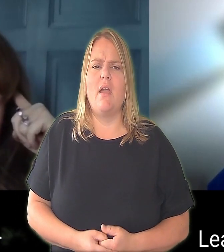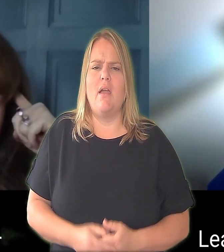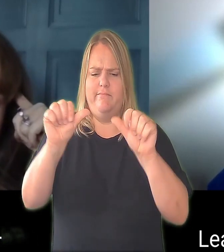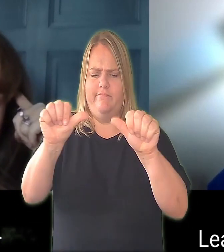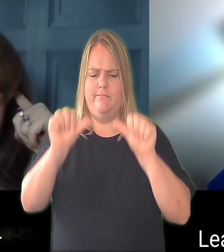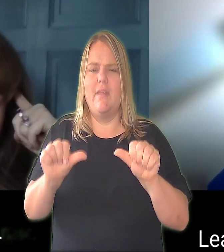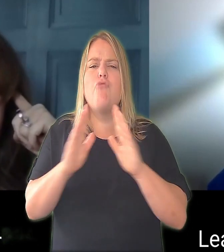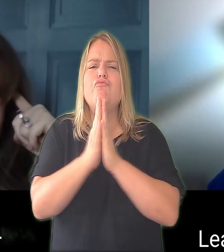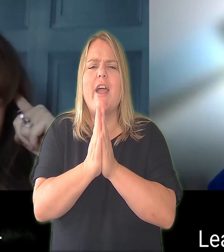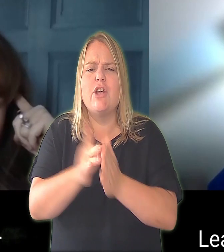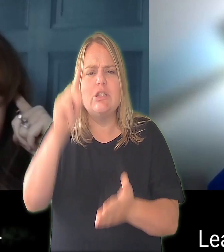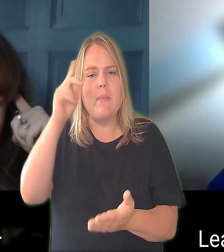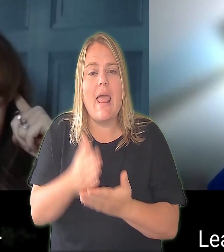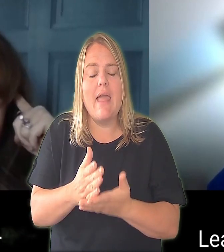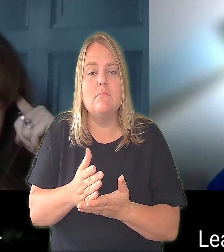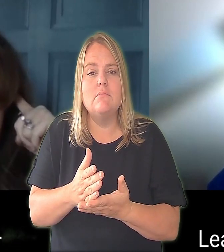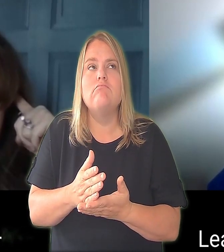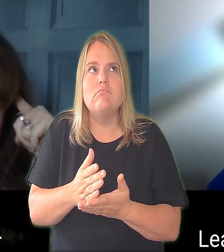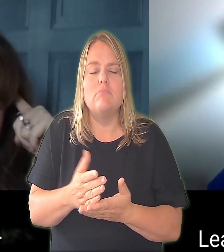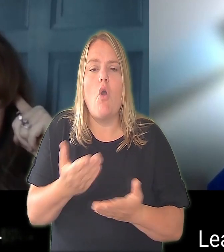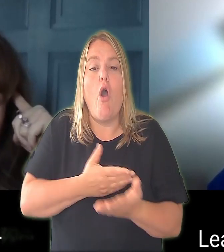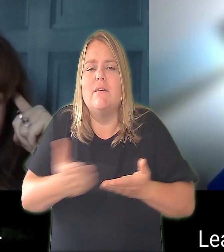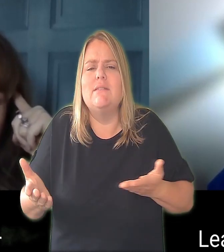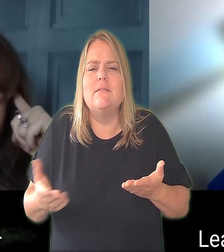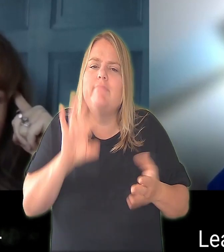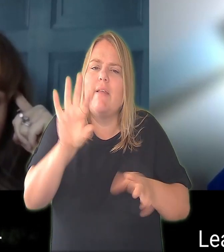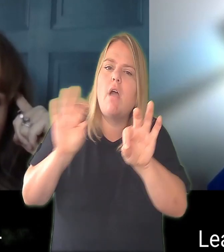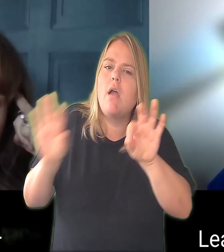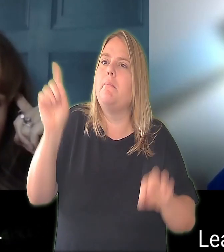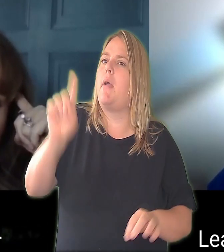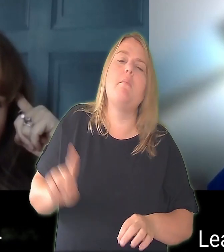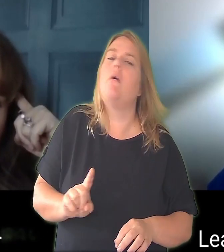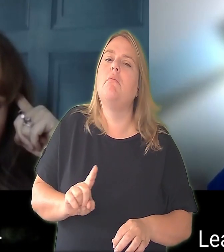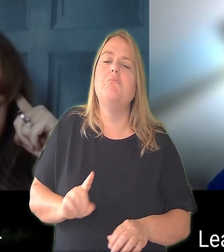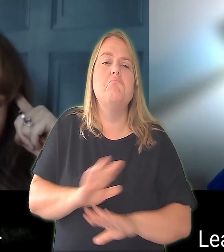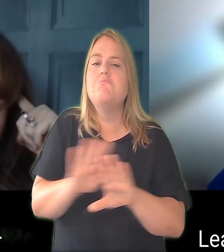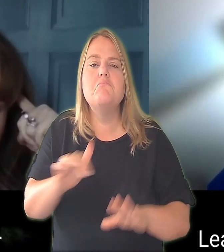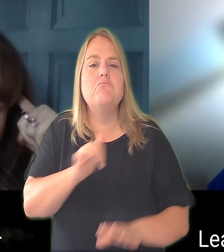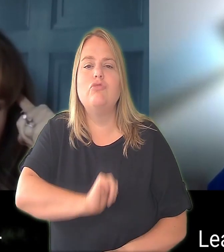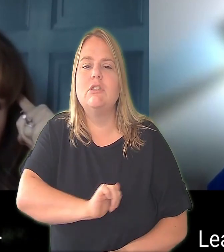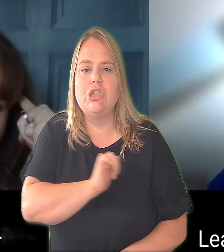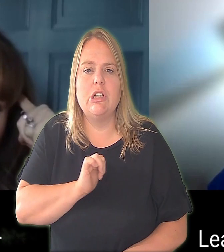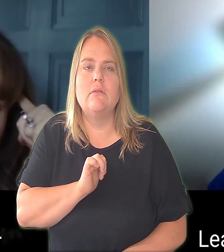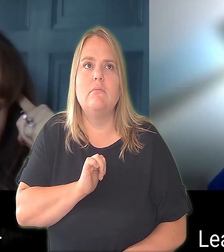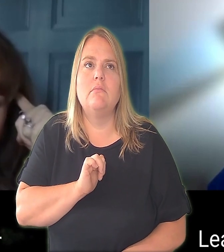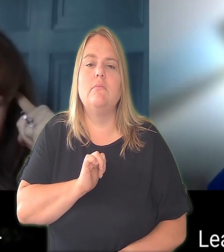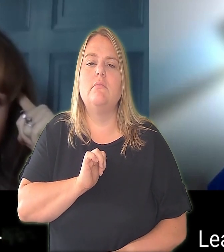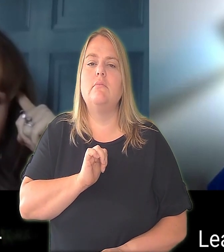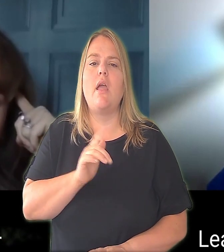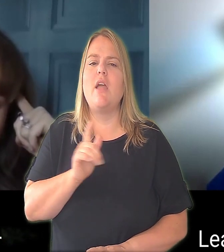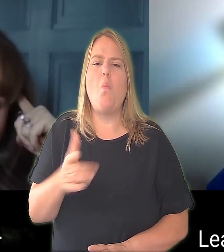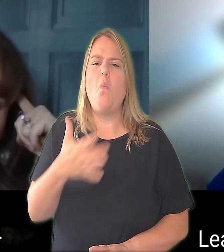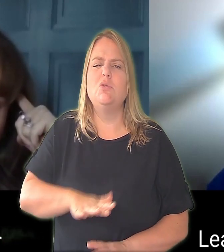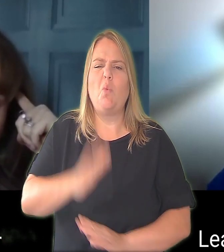that we're inviting people who aren't necessarily Christian to come, and we're telling them that it's just a way to share Christmas together with them, so